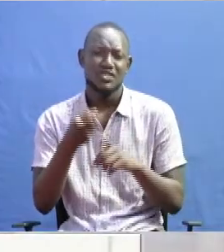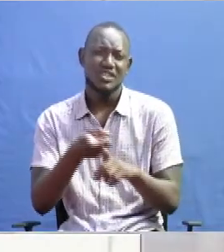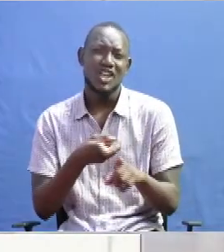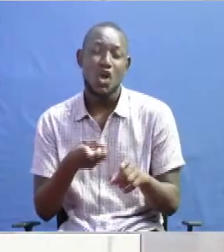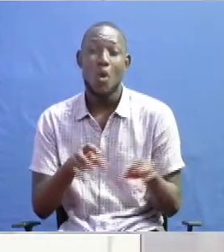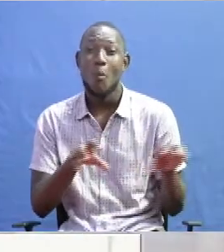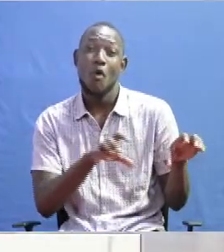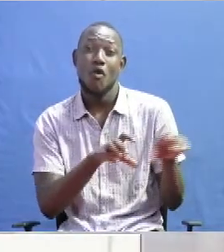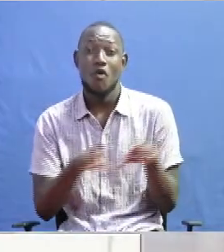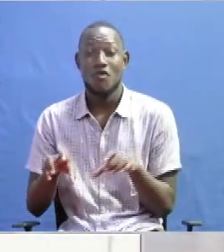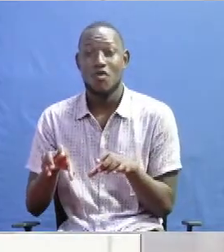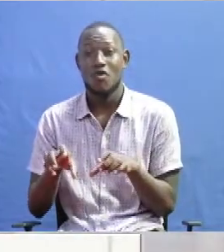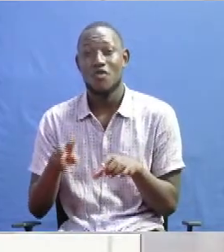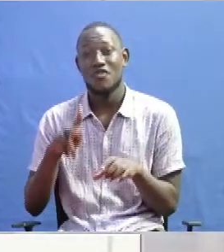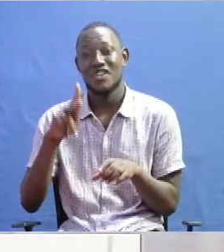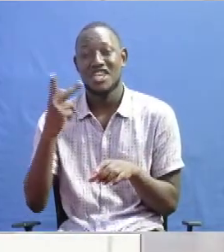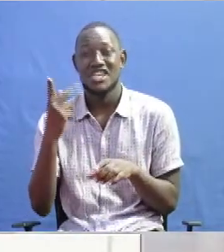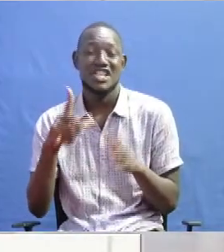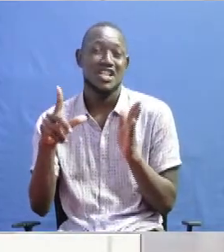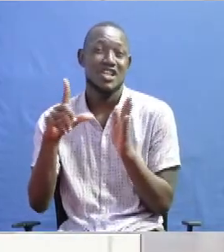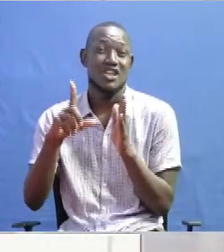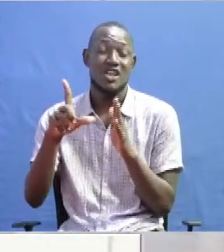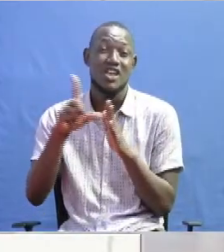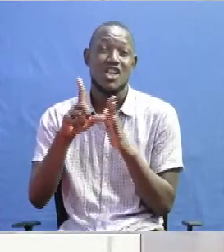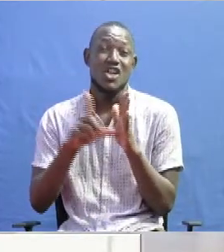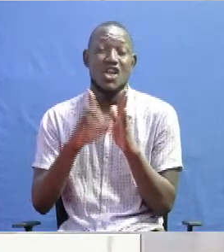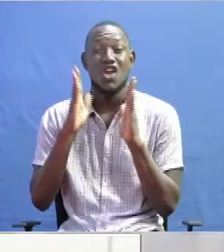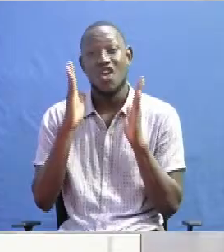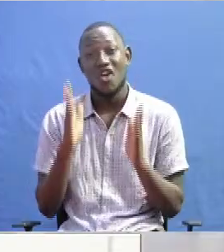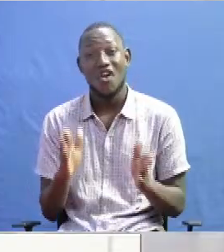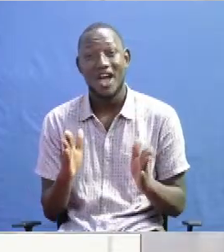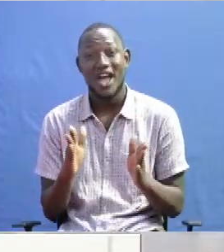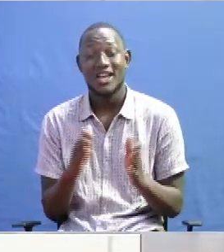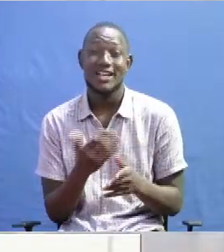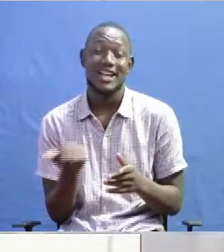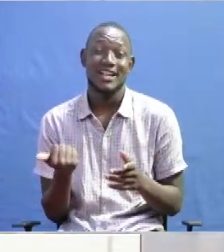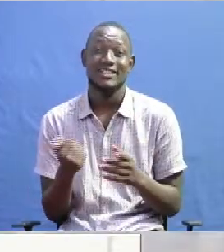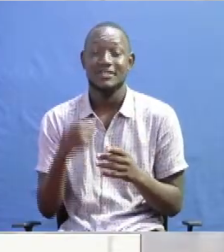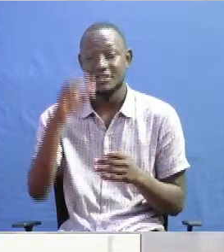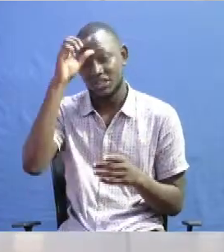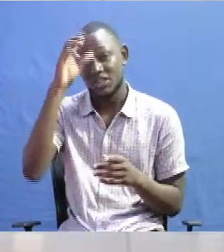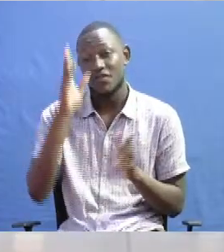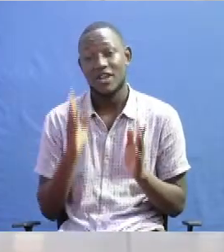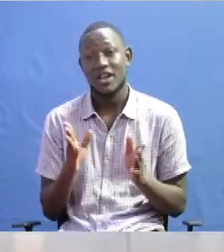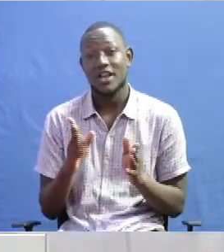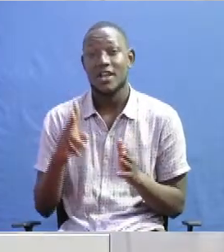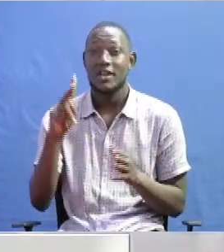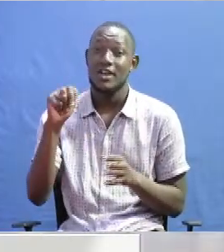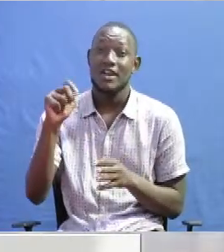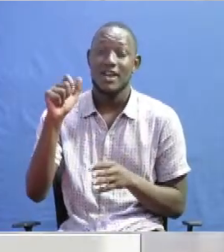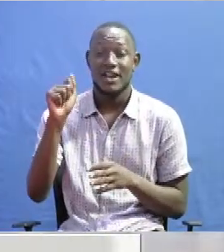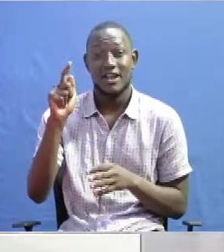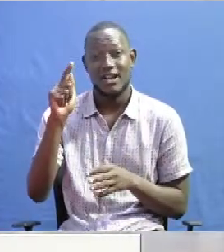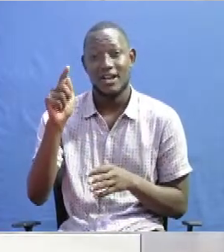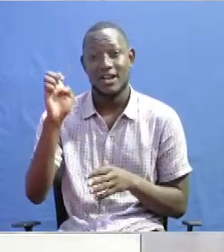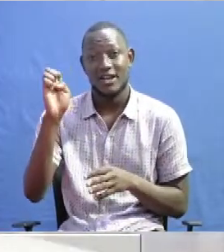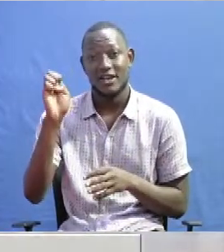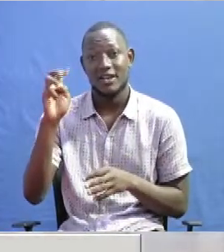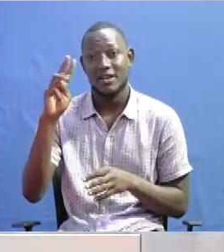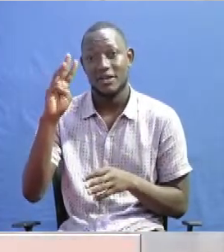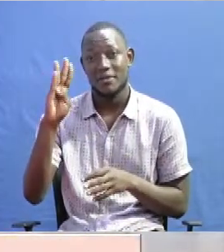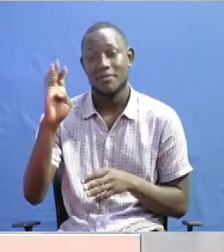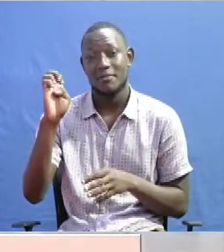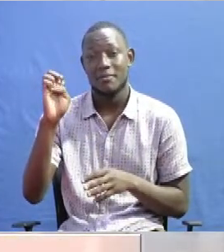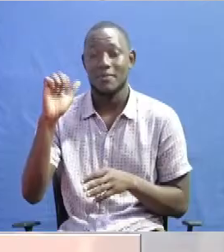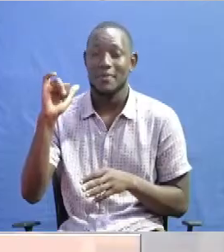course now Trans Nzoia Governor George Natembeya actually has walked again, and a